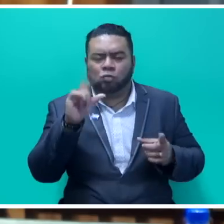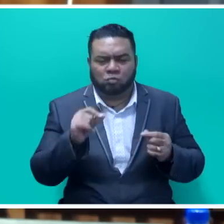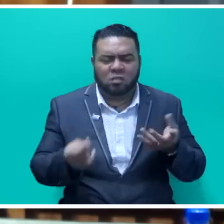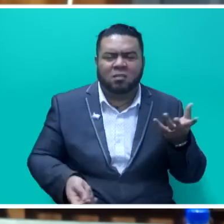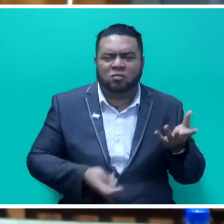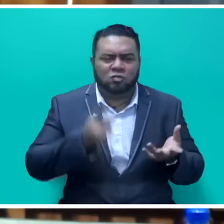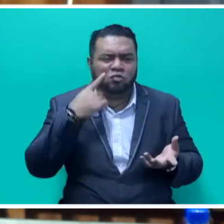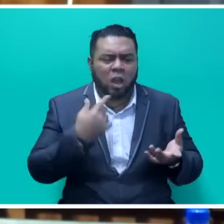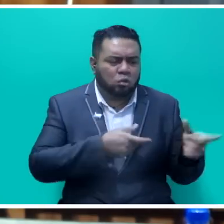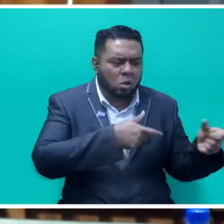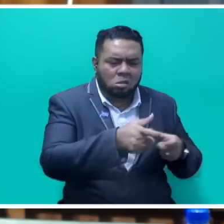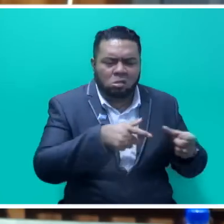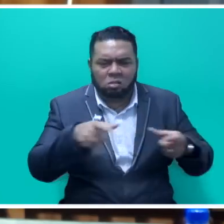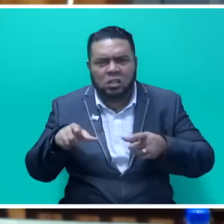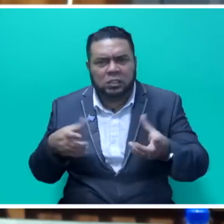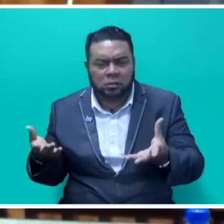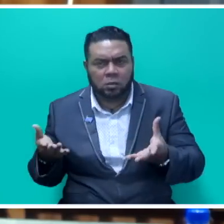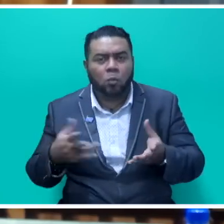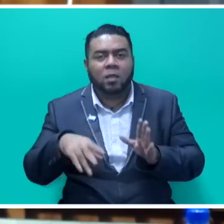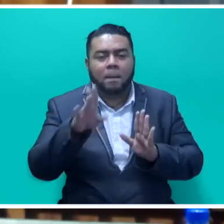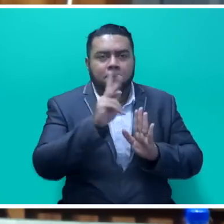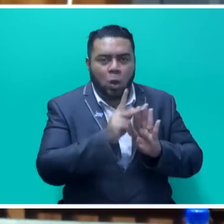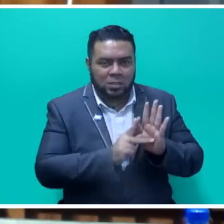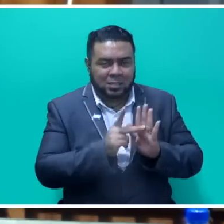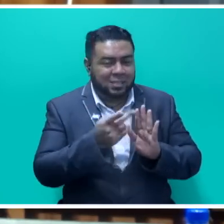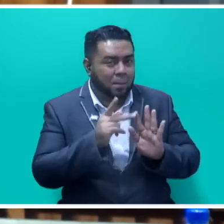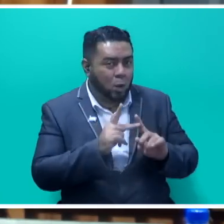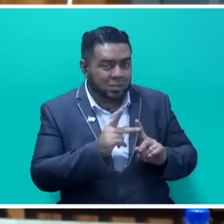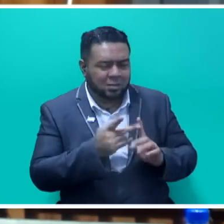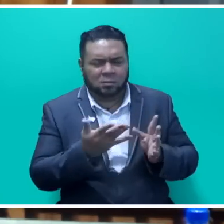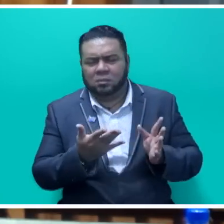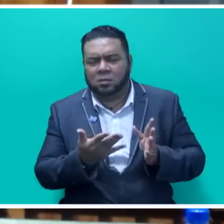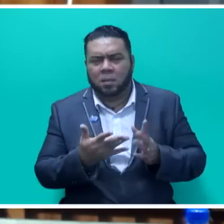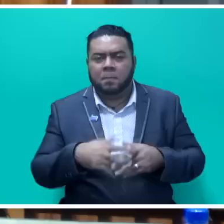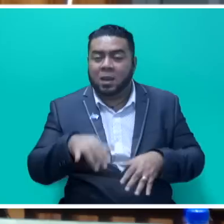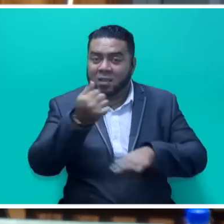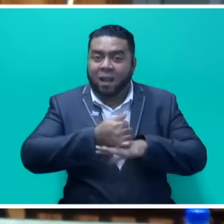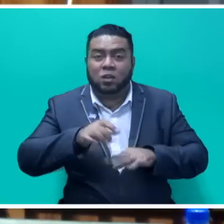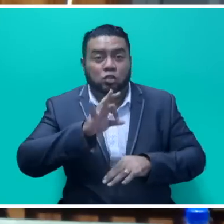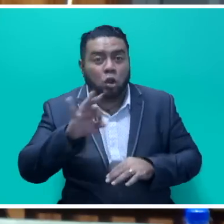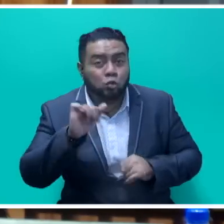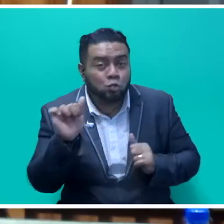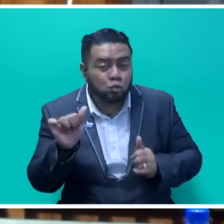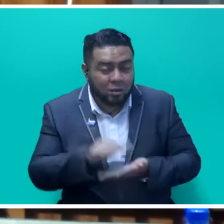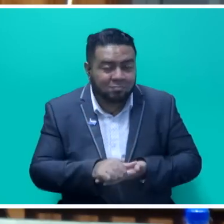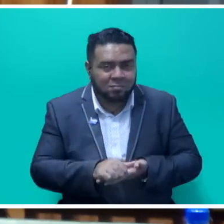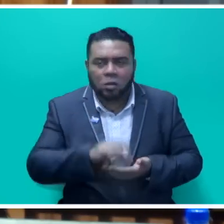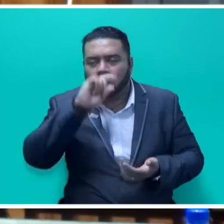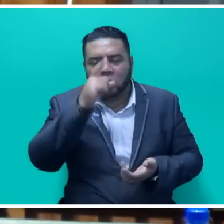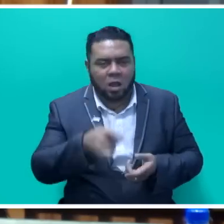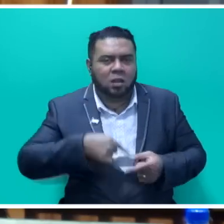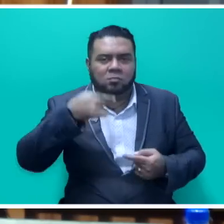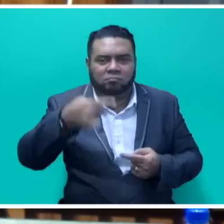with economic policies, but if your governance is not right, Mr. Speaker, you will not be able